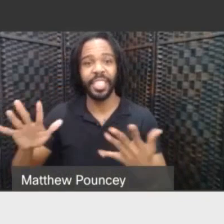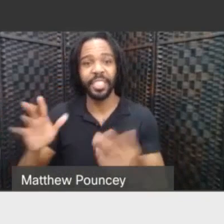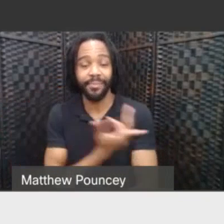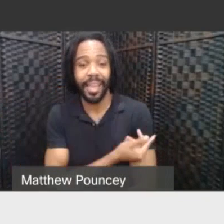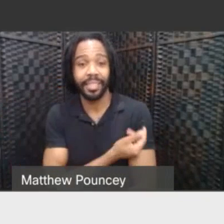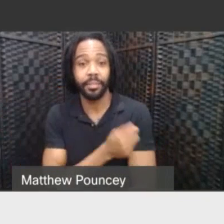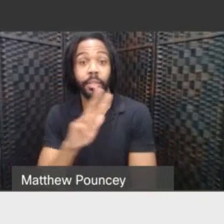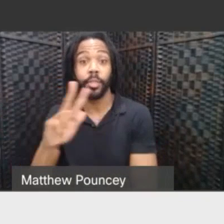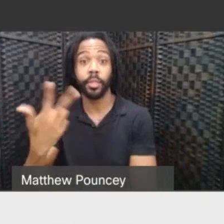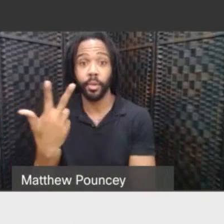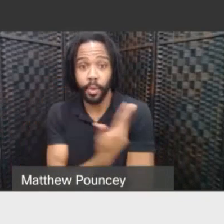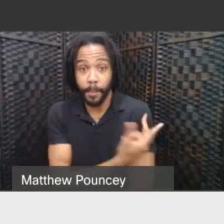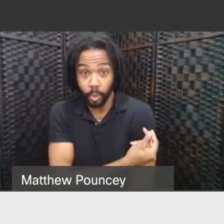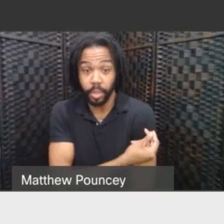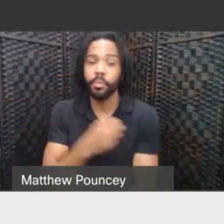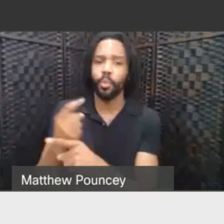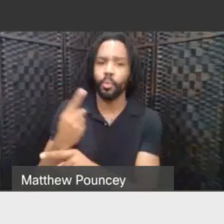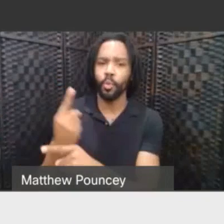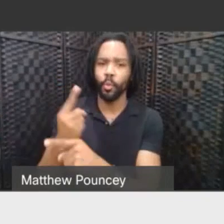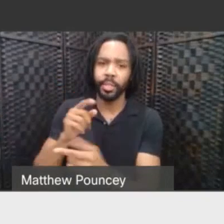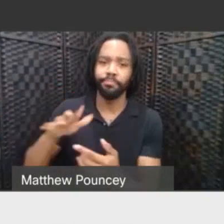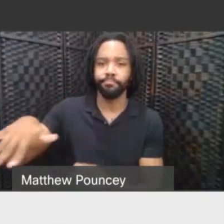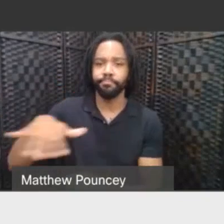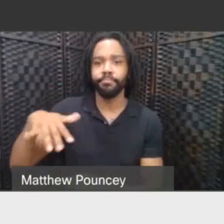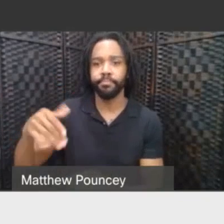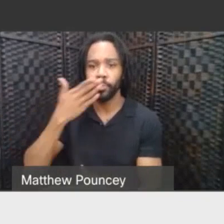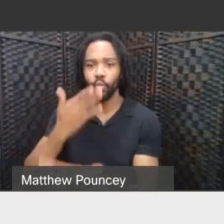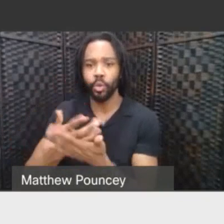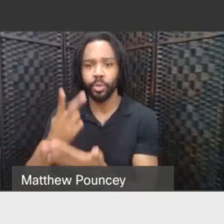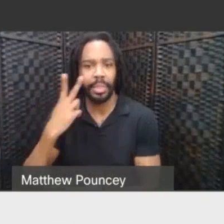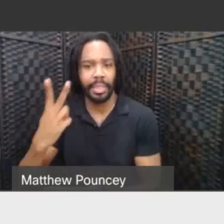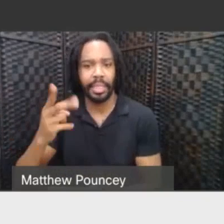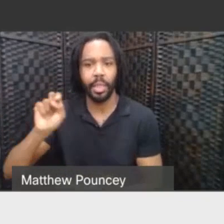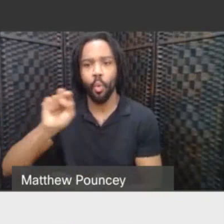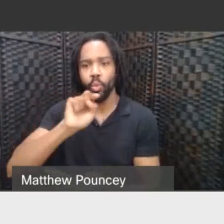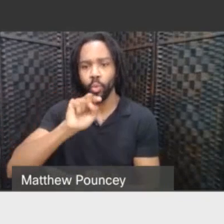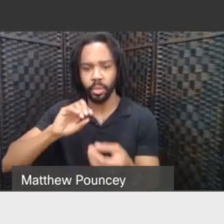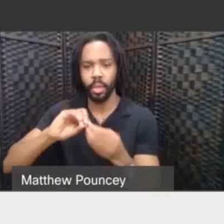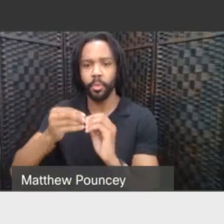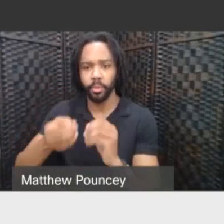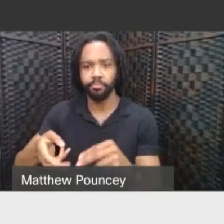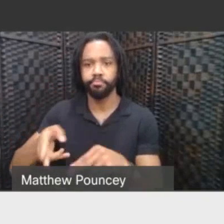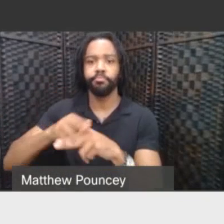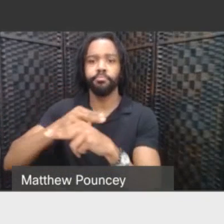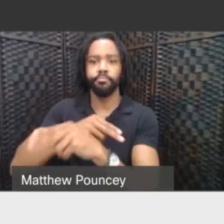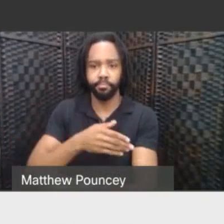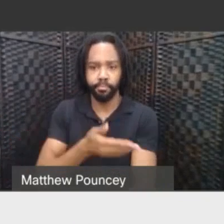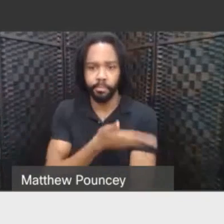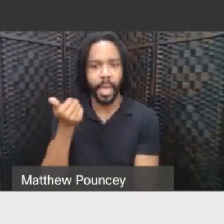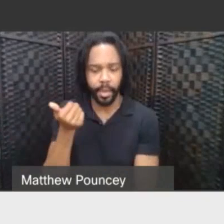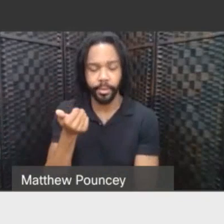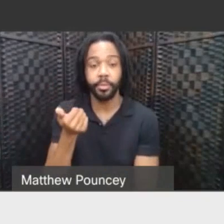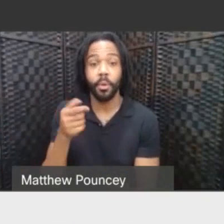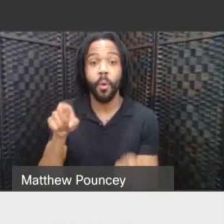appropriate. And so it is good to see those numbers improve while also continuing to pay attention to,